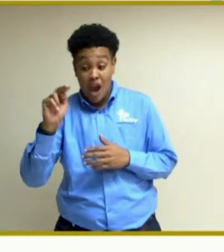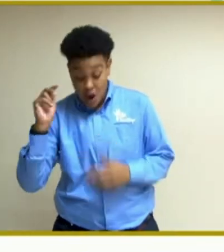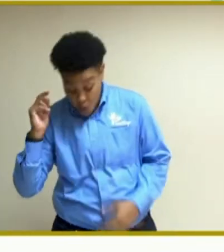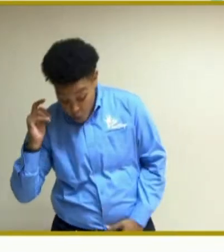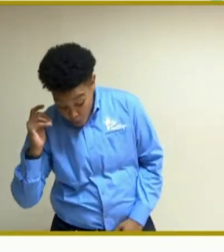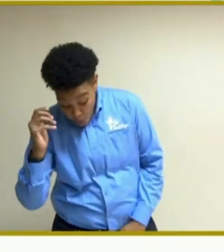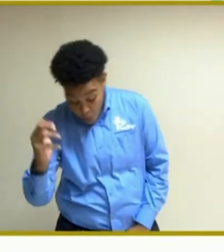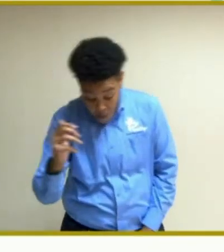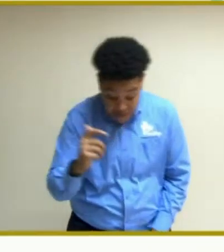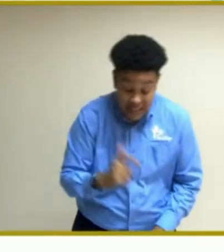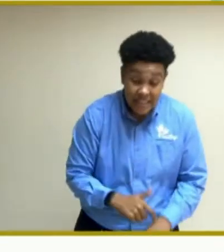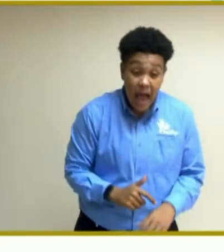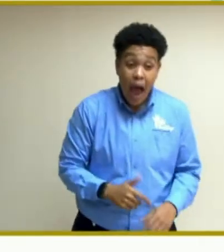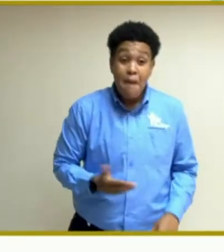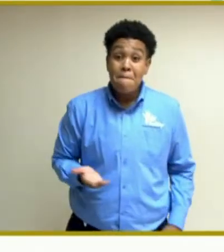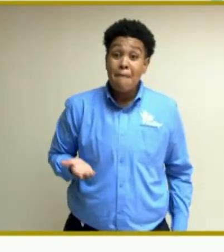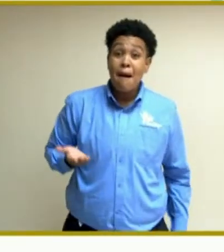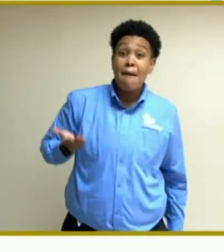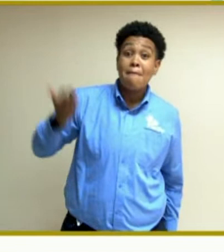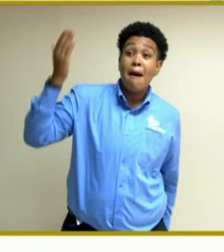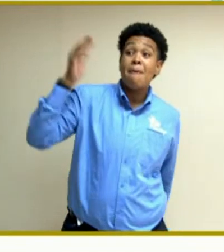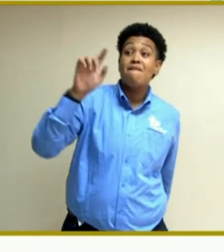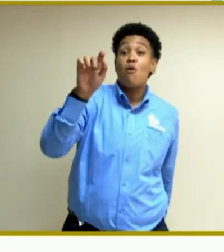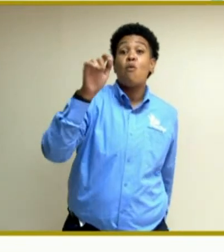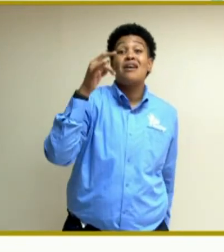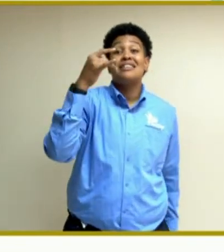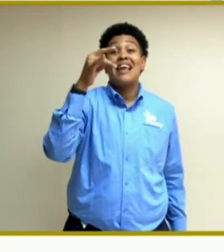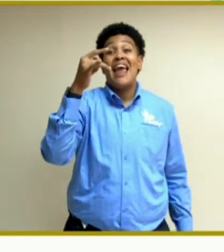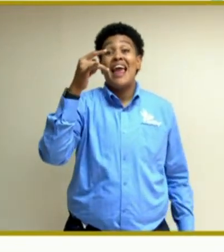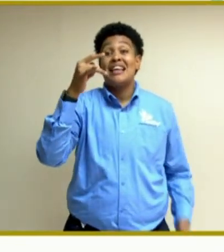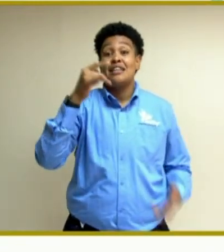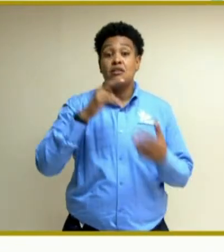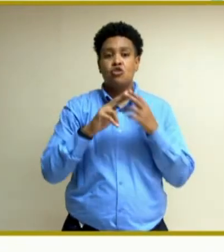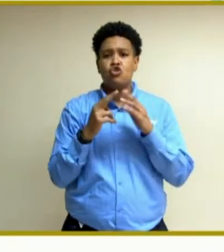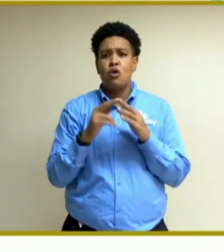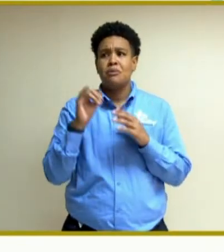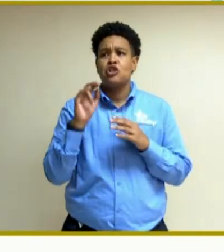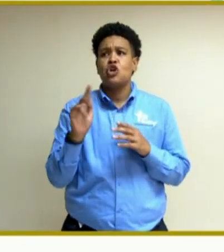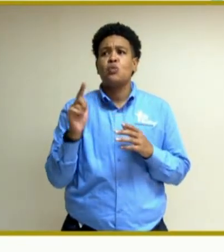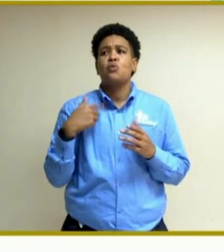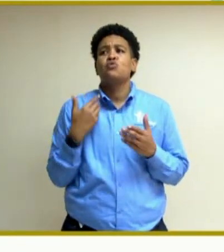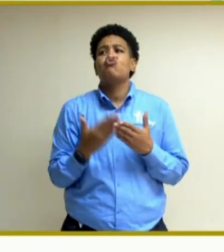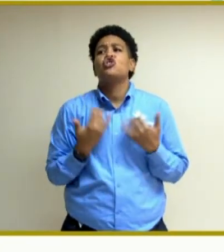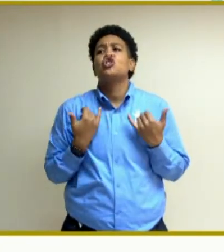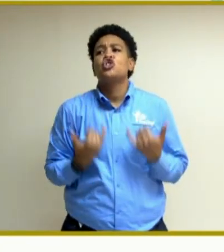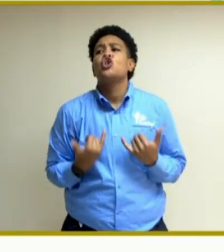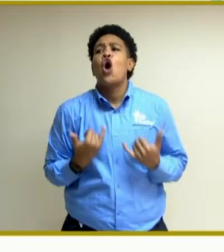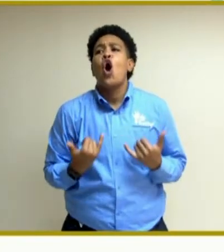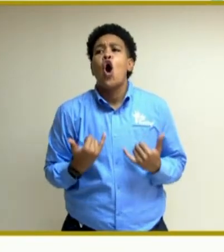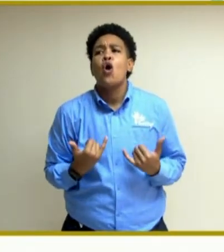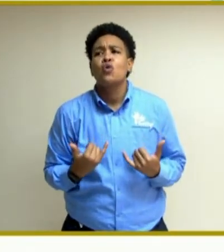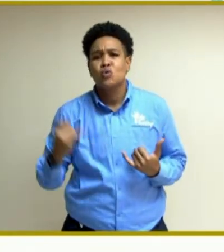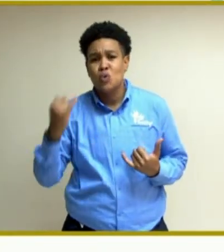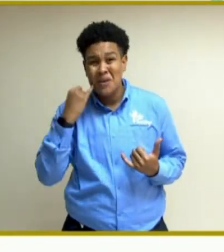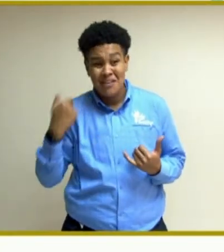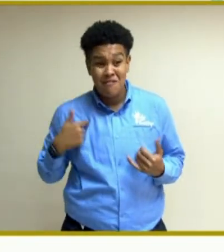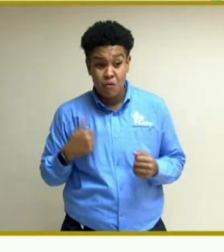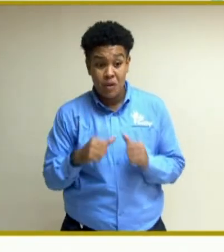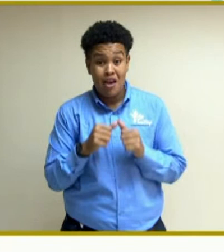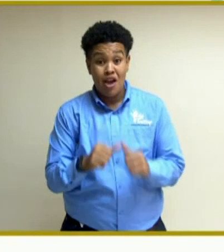time, we went up from 118 cases in January to where we are now. So if we continue